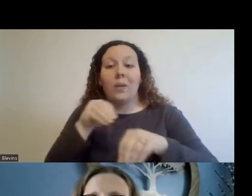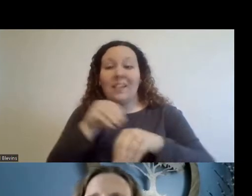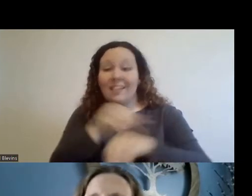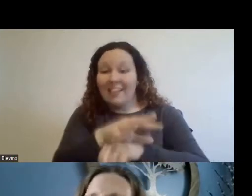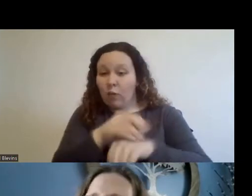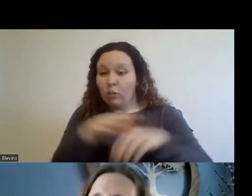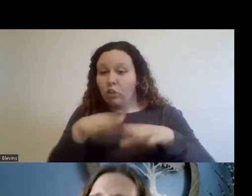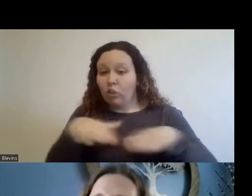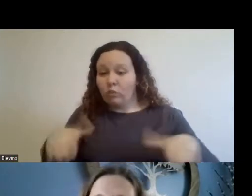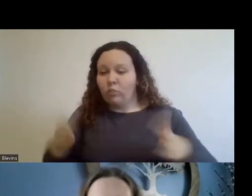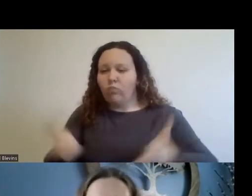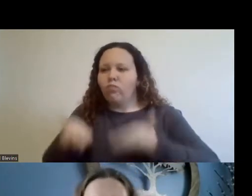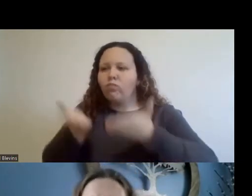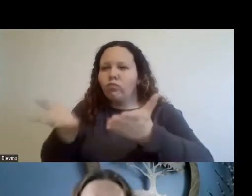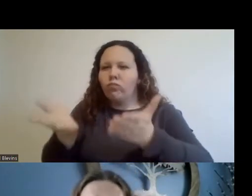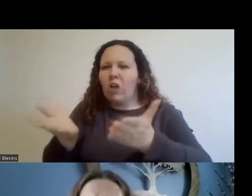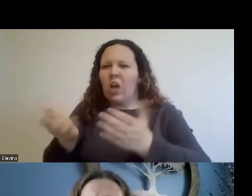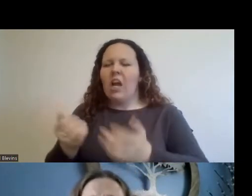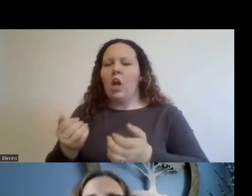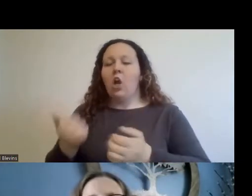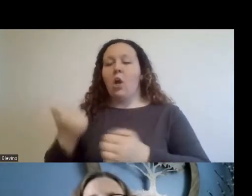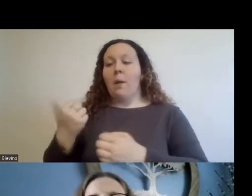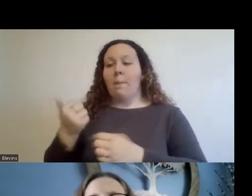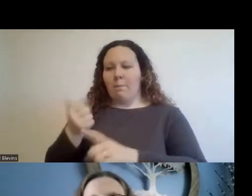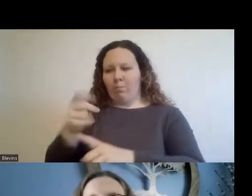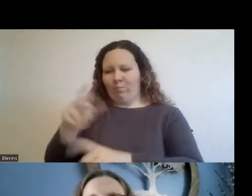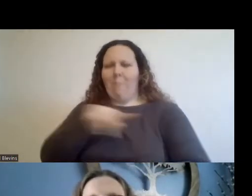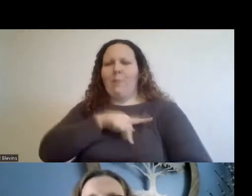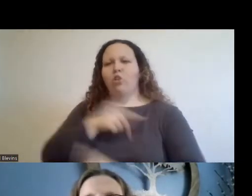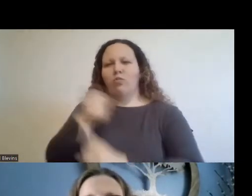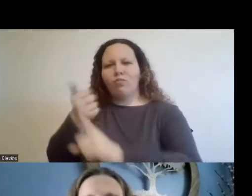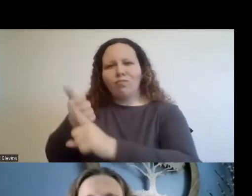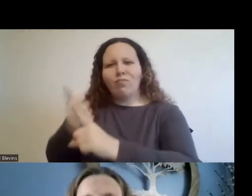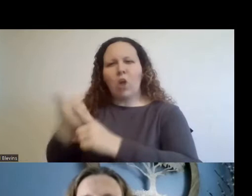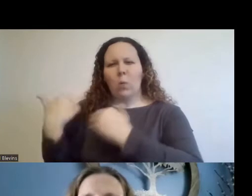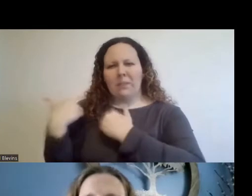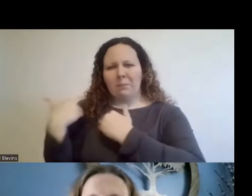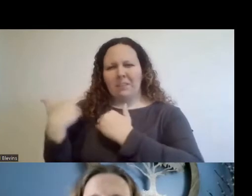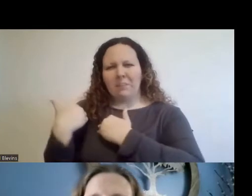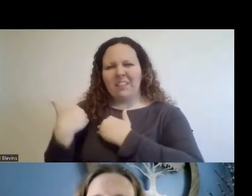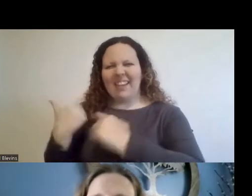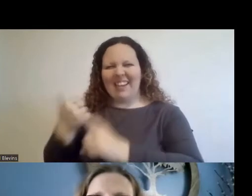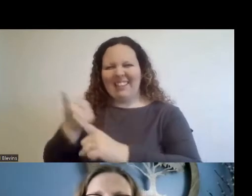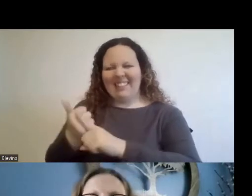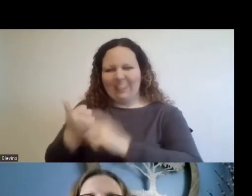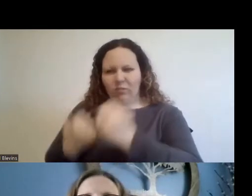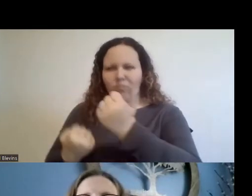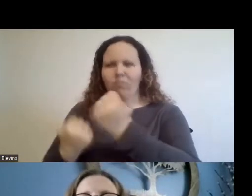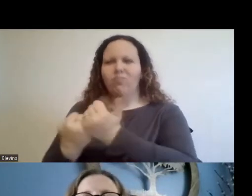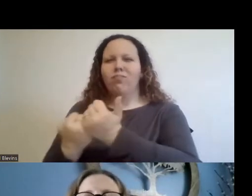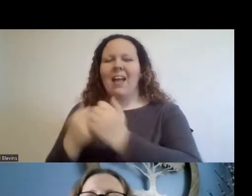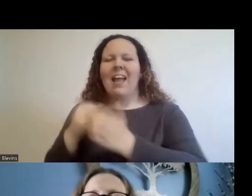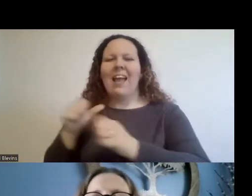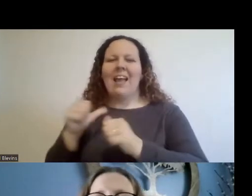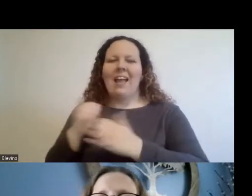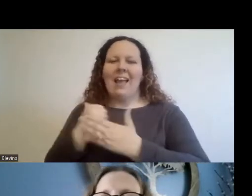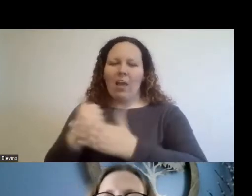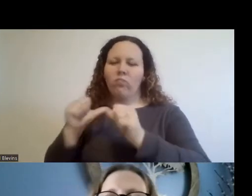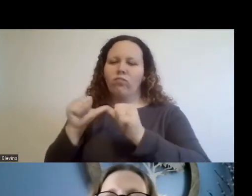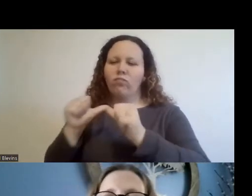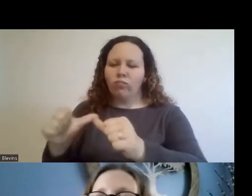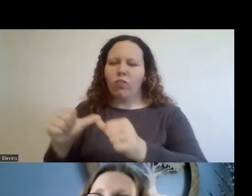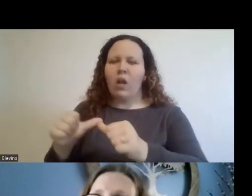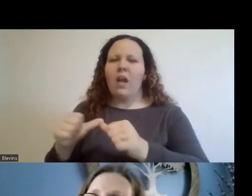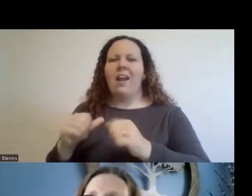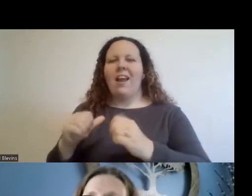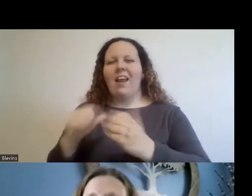personal responsibility and self-advocacy, help them maintain student performance levels, We can collaborate with